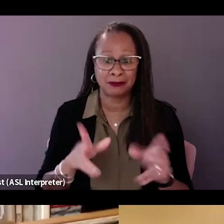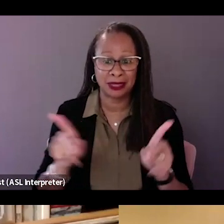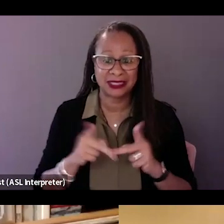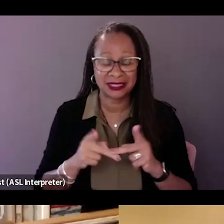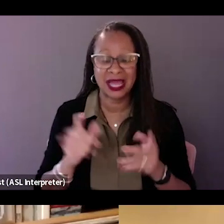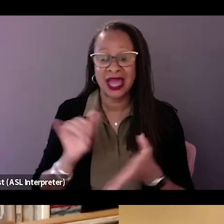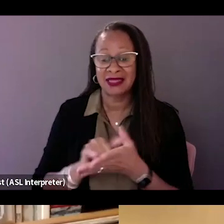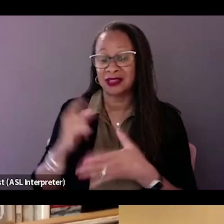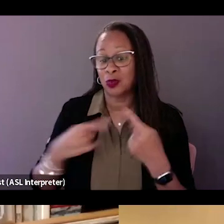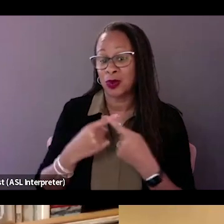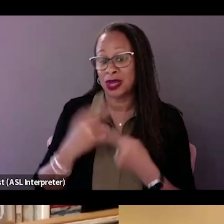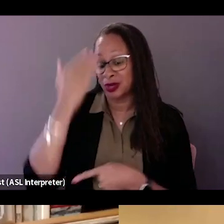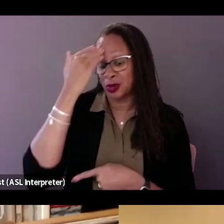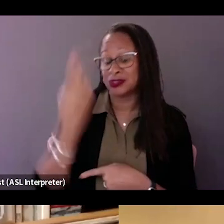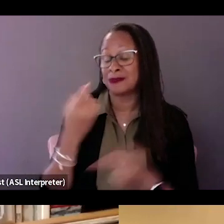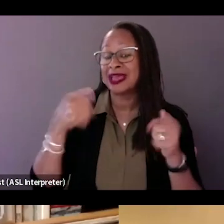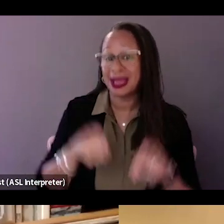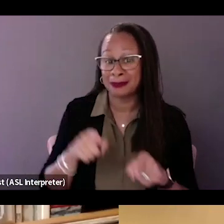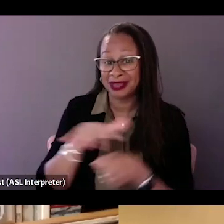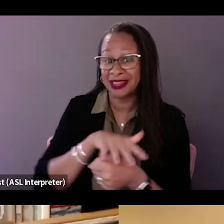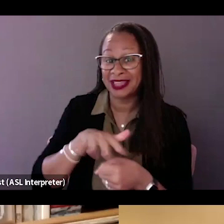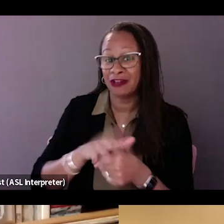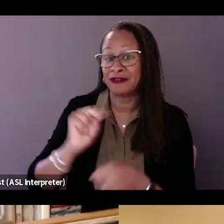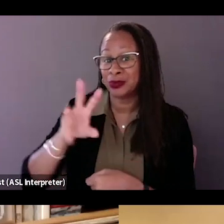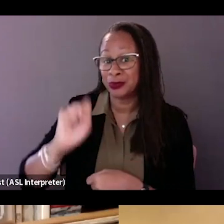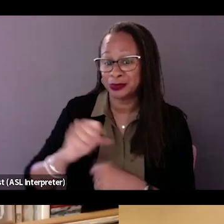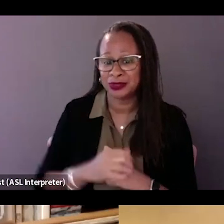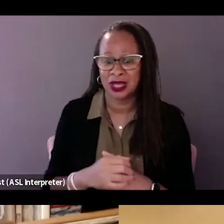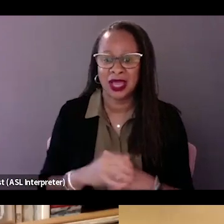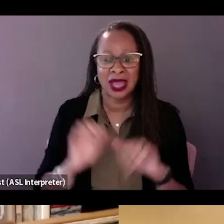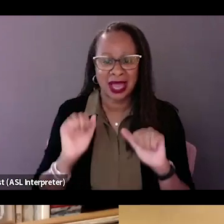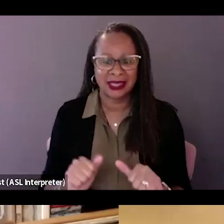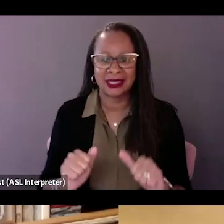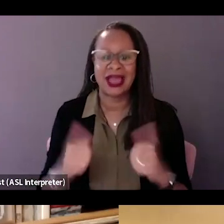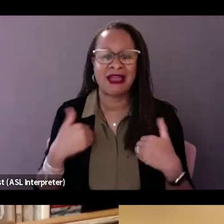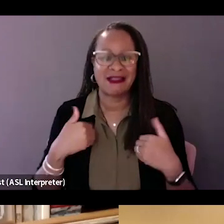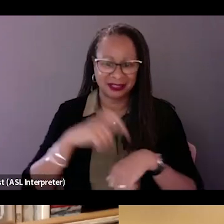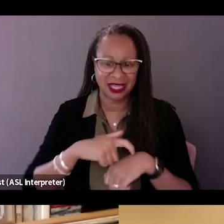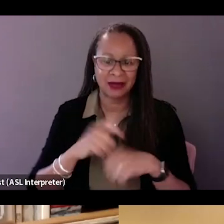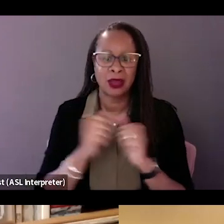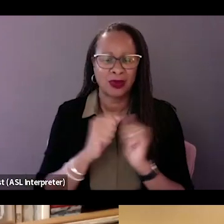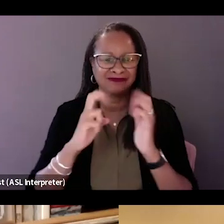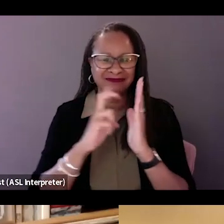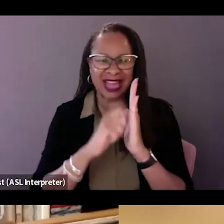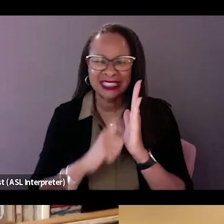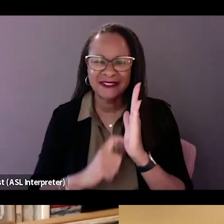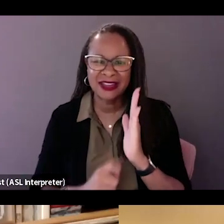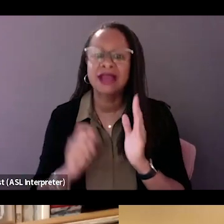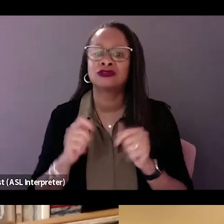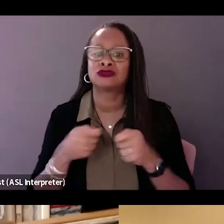that's when I knew that there is something happening here, which is, which I can spend time with and excavate and try and build a film